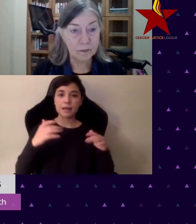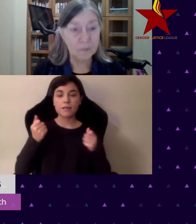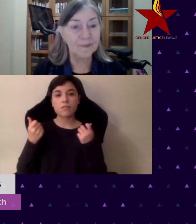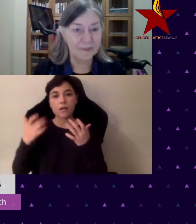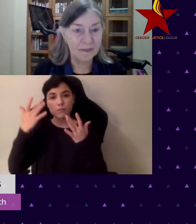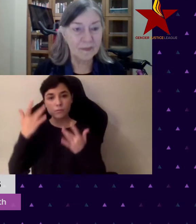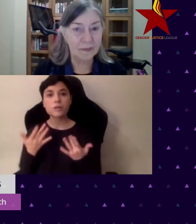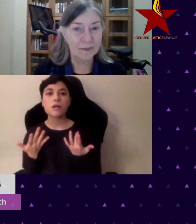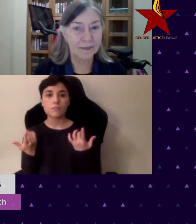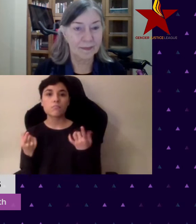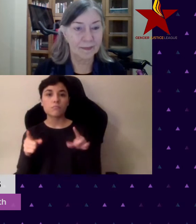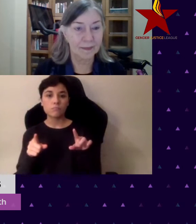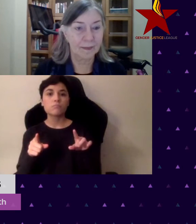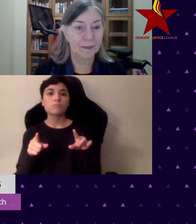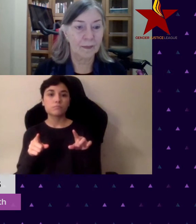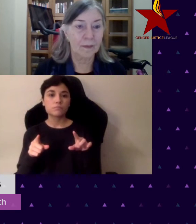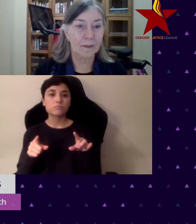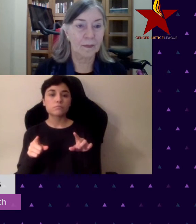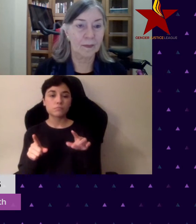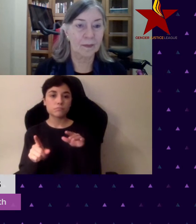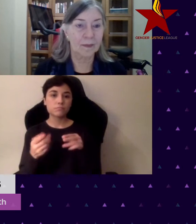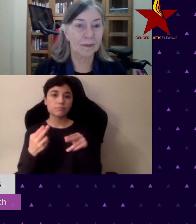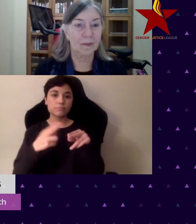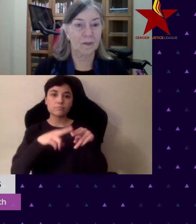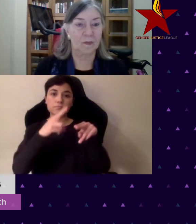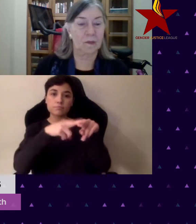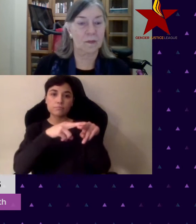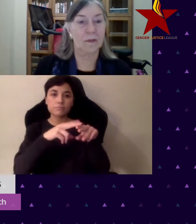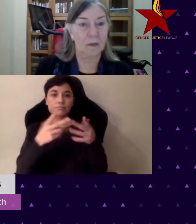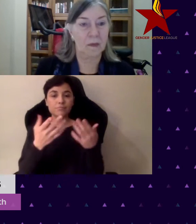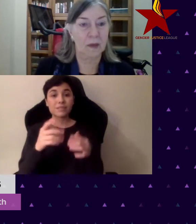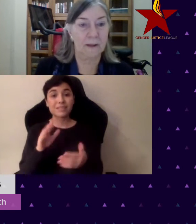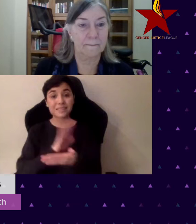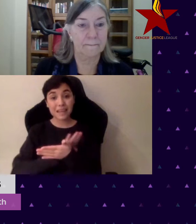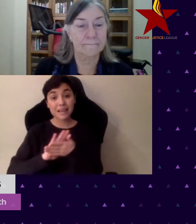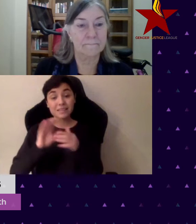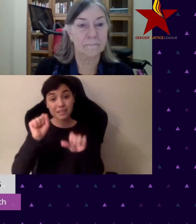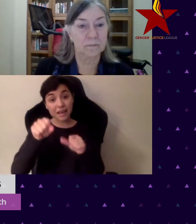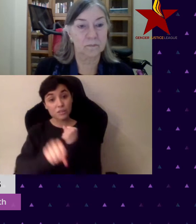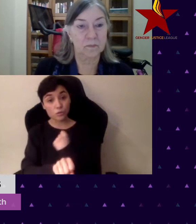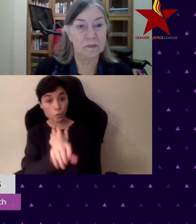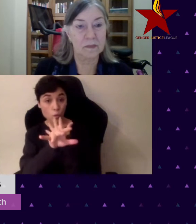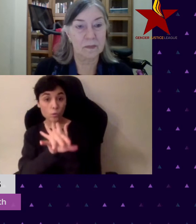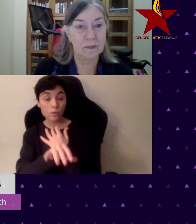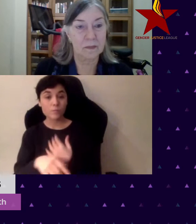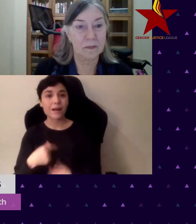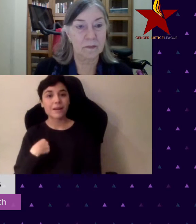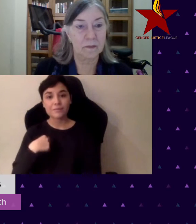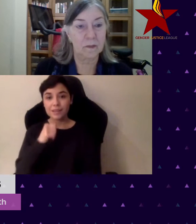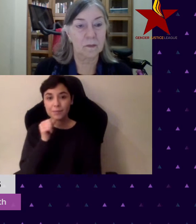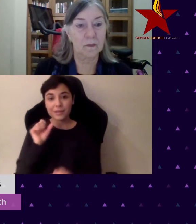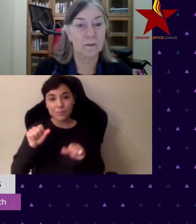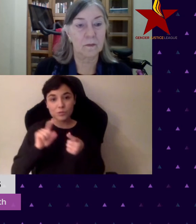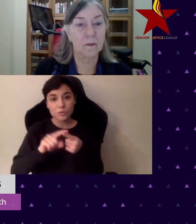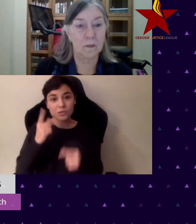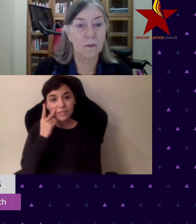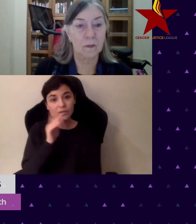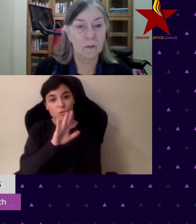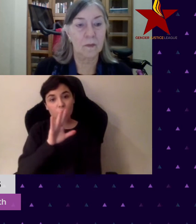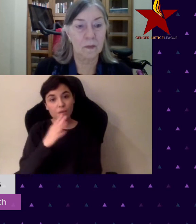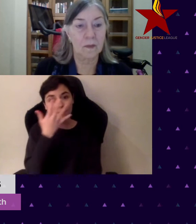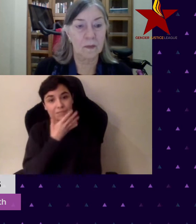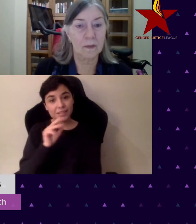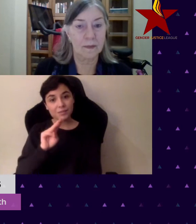face, you know, but I haven't seen you in person, Michael, in months. Right. So as a provider, it's a little difficult.